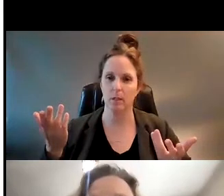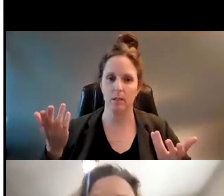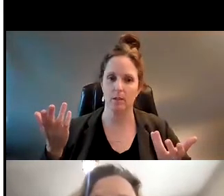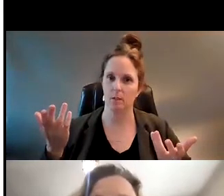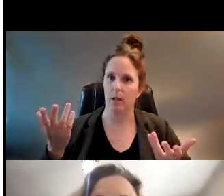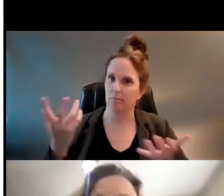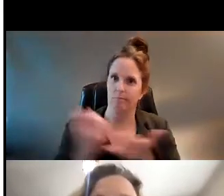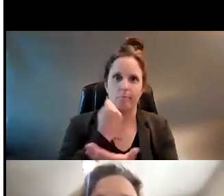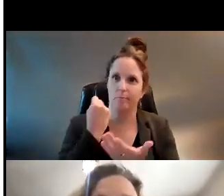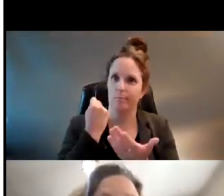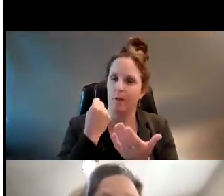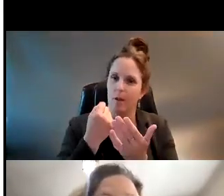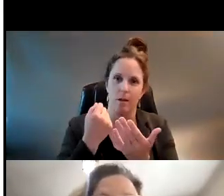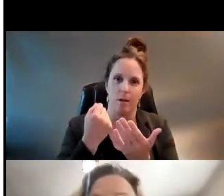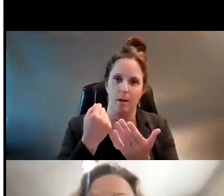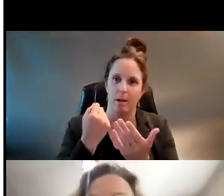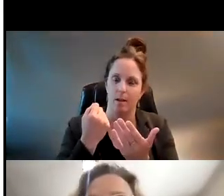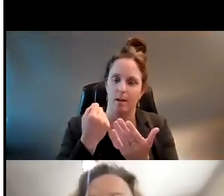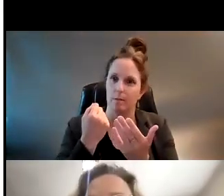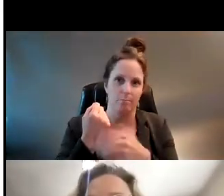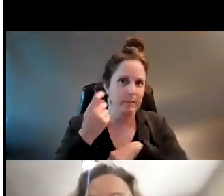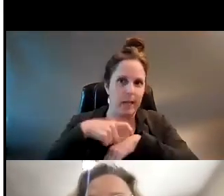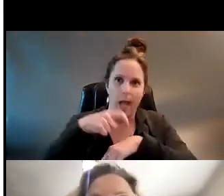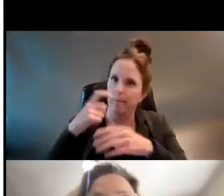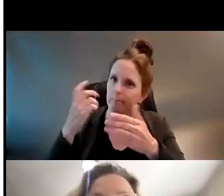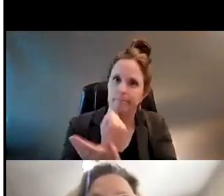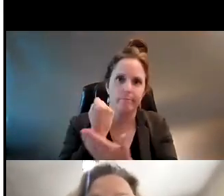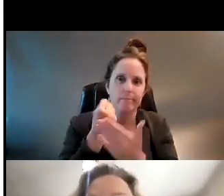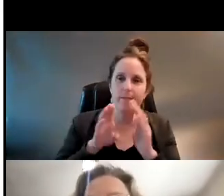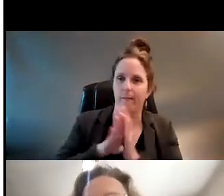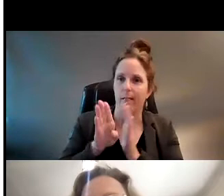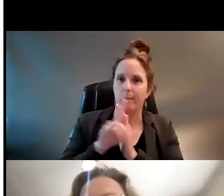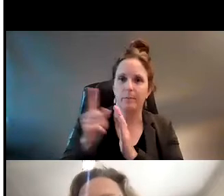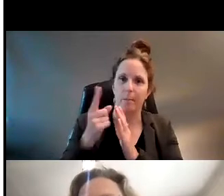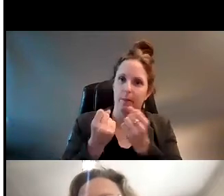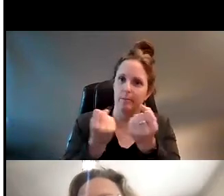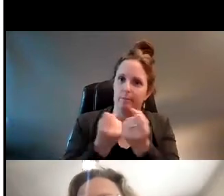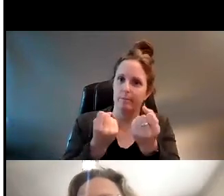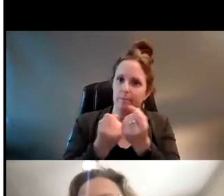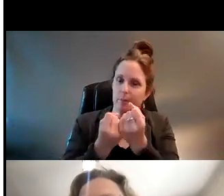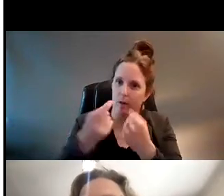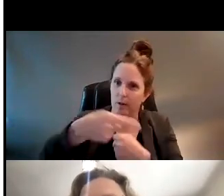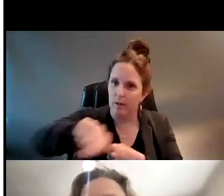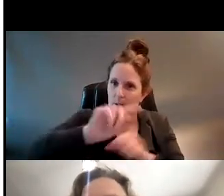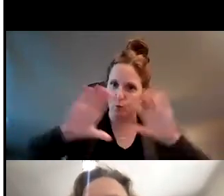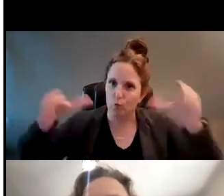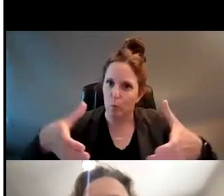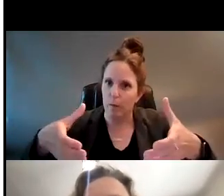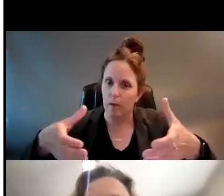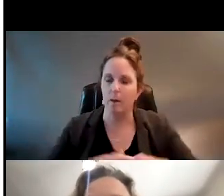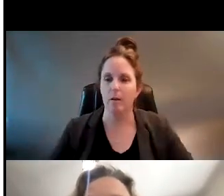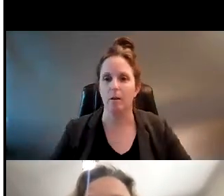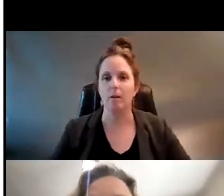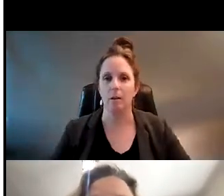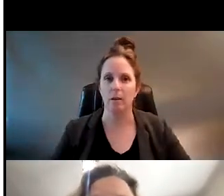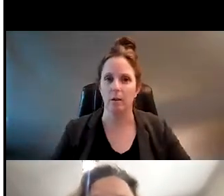moment to think about developing something to support the group that may really,